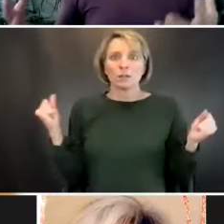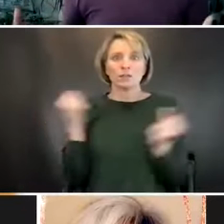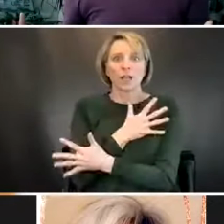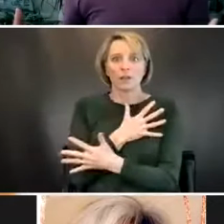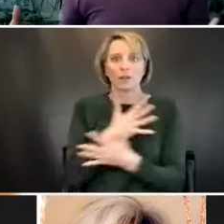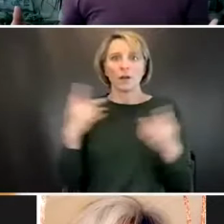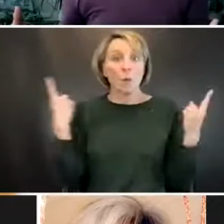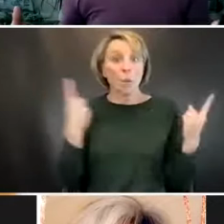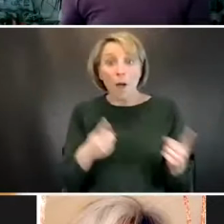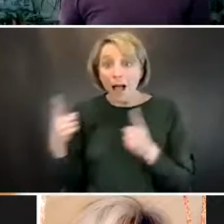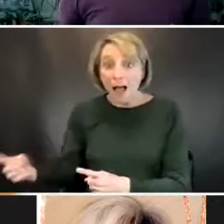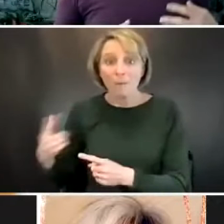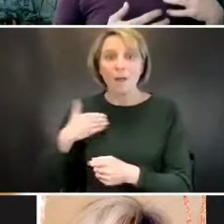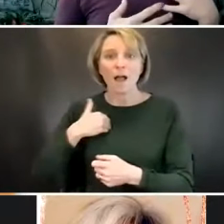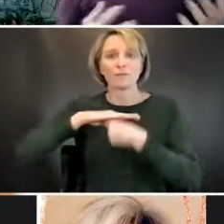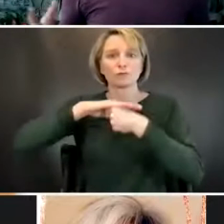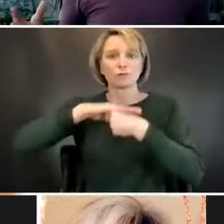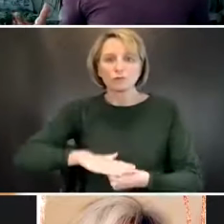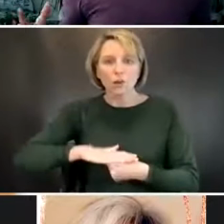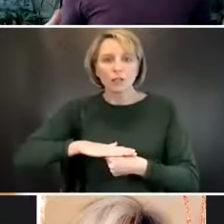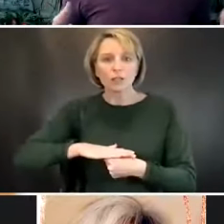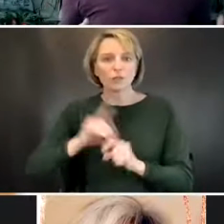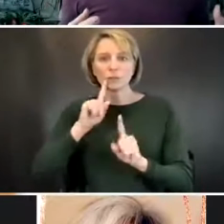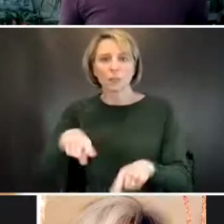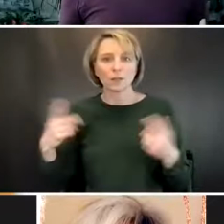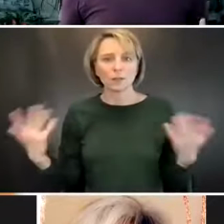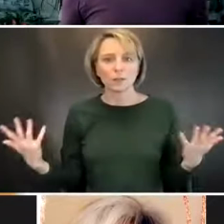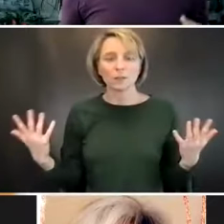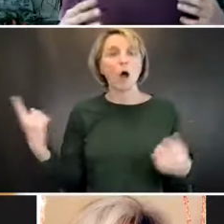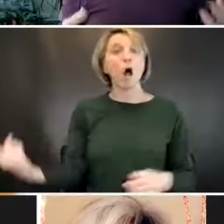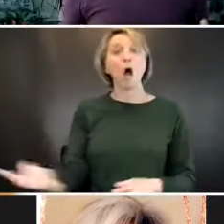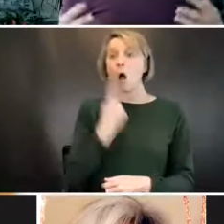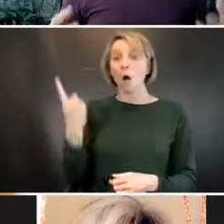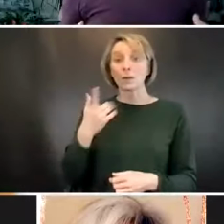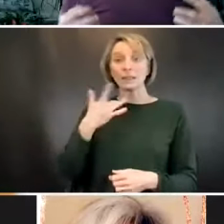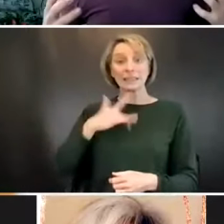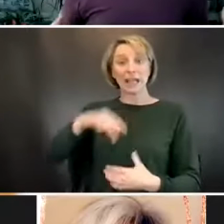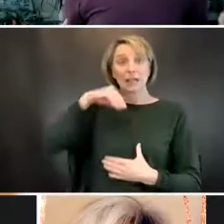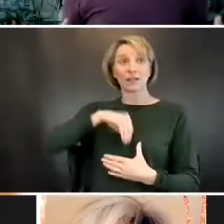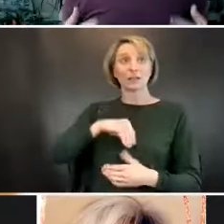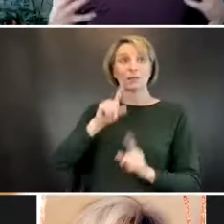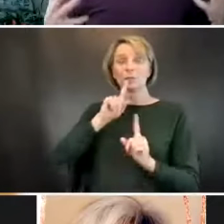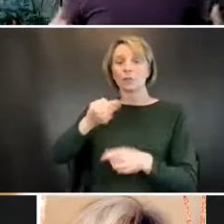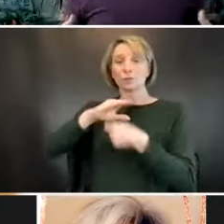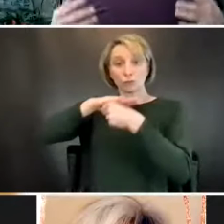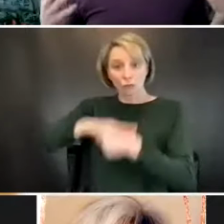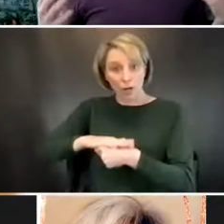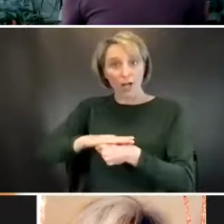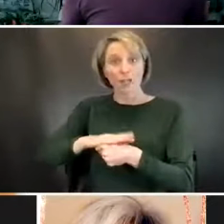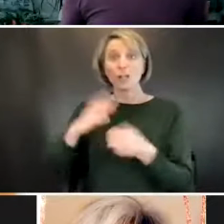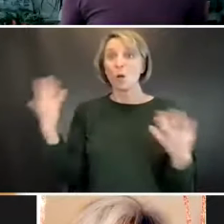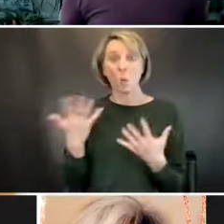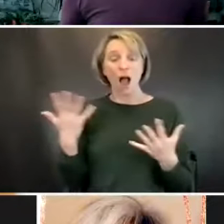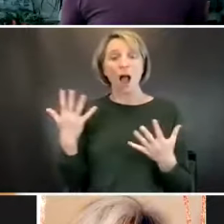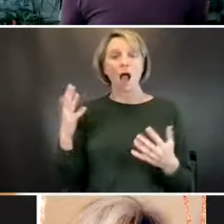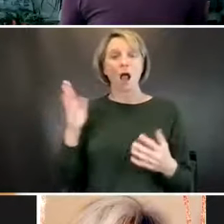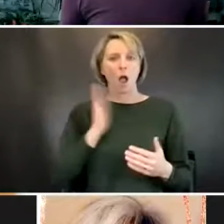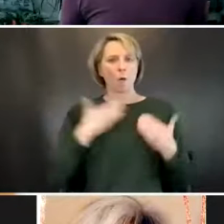stress response. Always, the stress response is to help keep us safe and to survive the day.